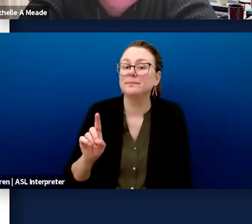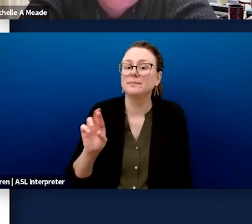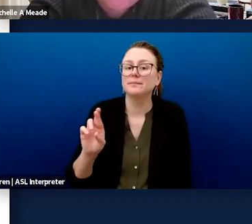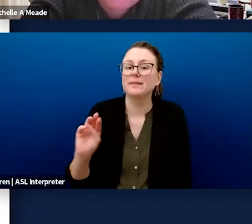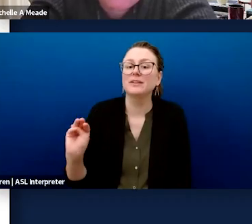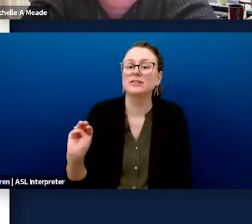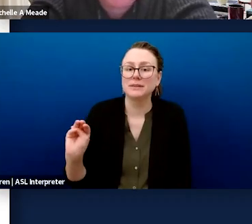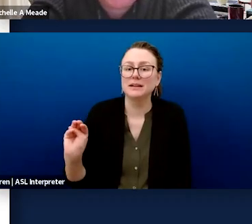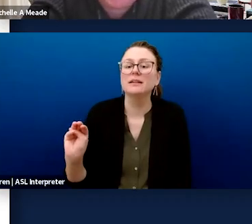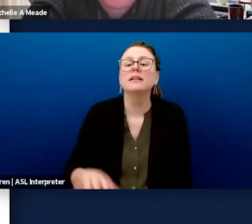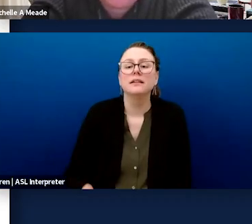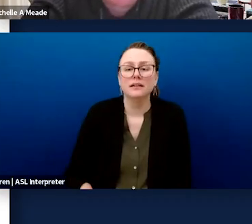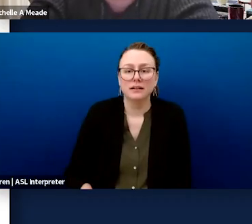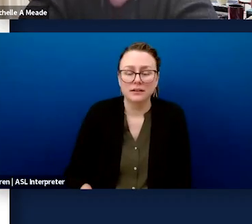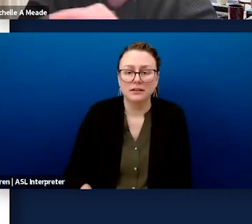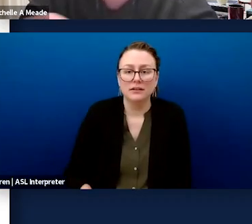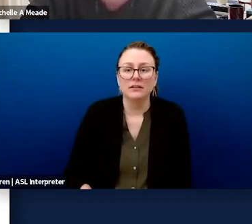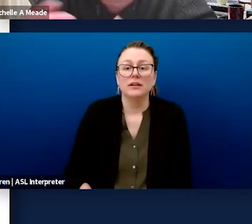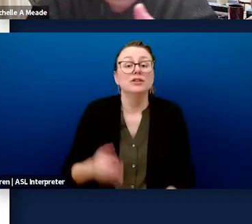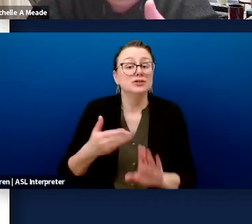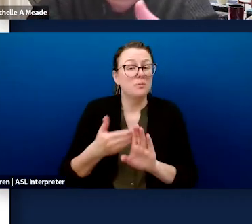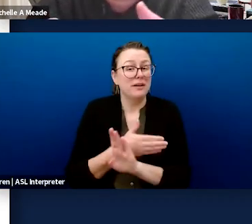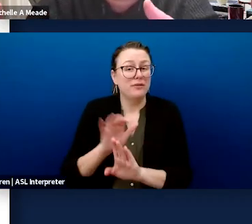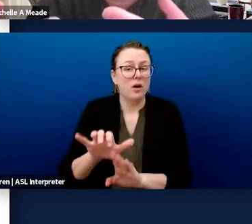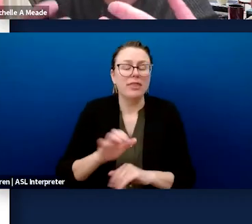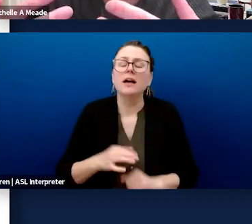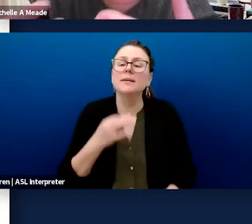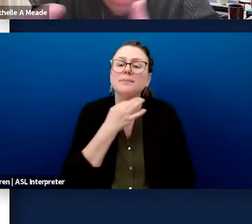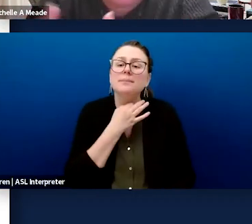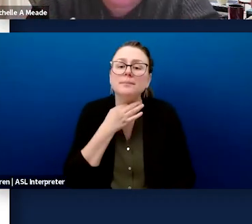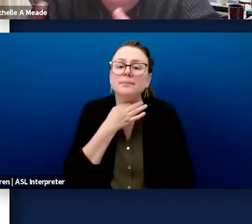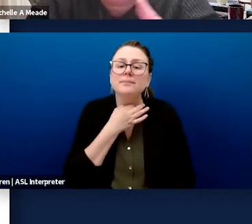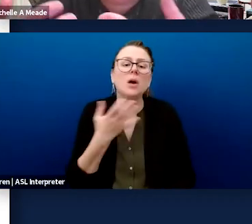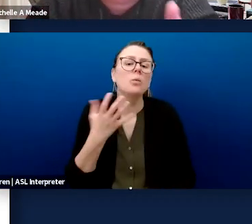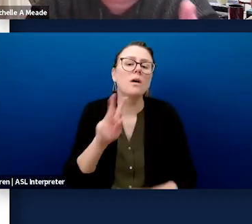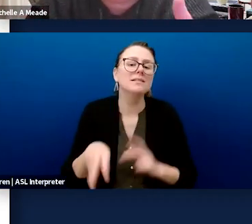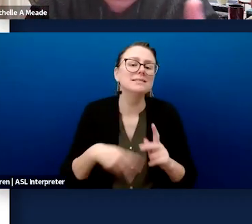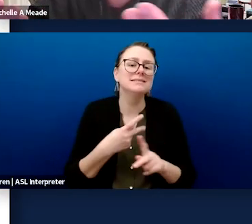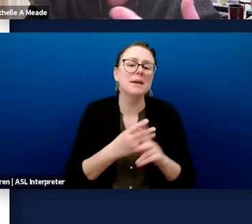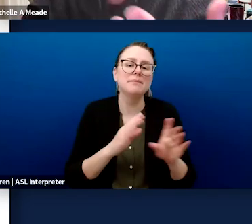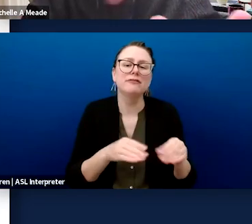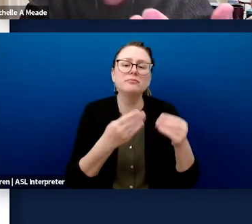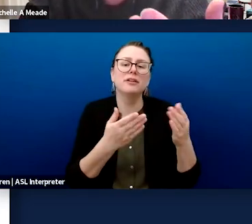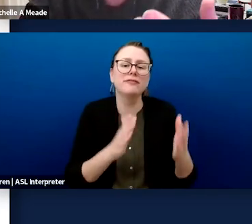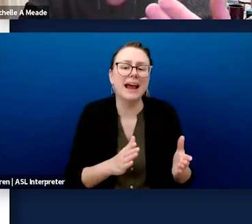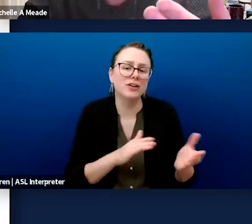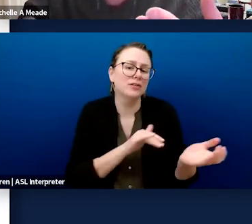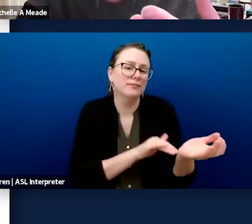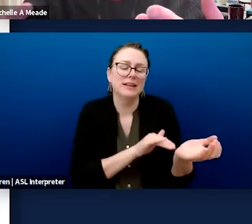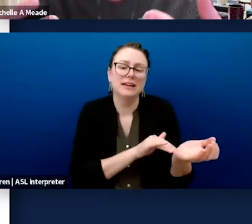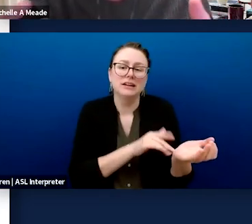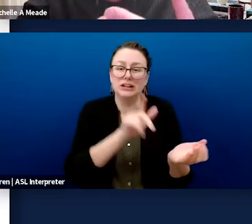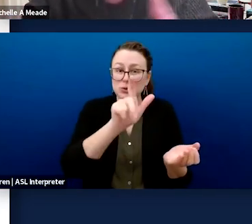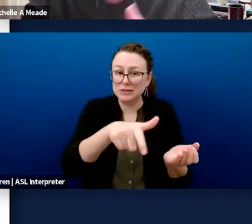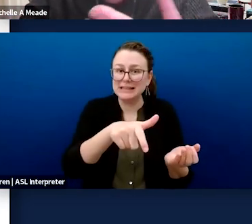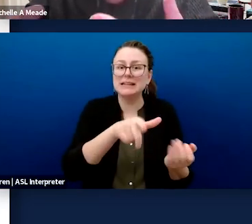that, when folks, well, first of all, what type of provider, what type of physician do you need to begin